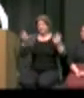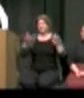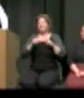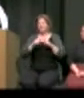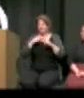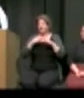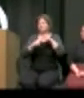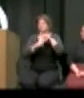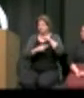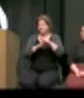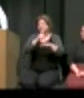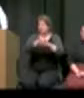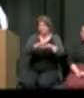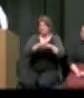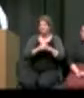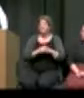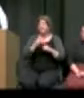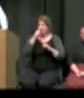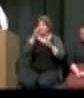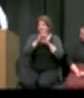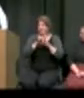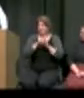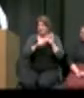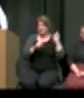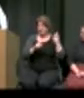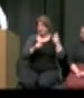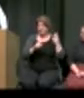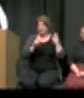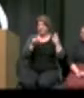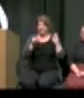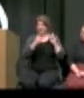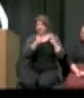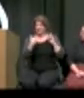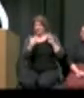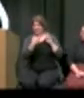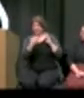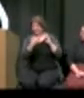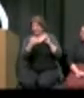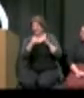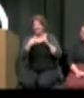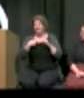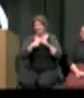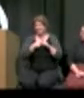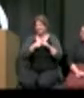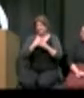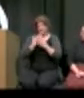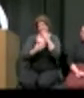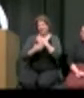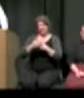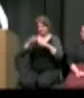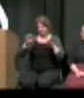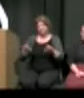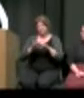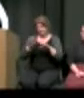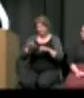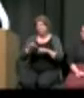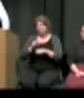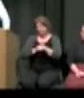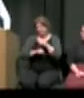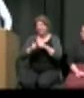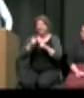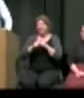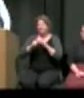So here are a couple pictures. You can go through these pretty quickly, but on the left, this is us literally building it by hand. Every nut and